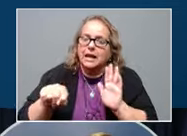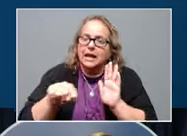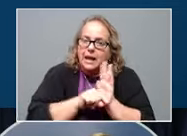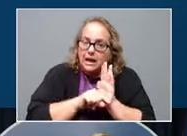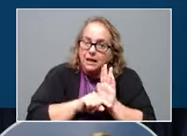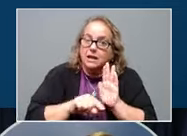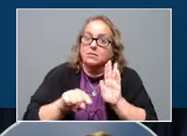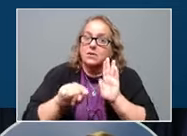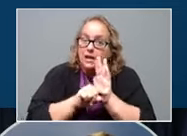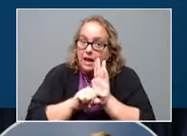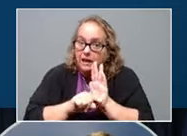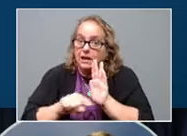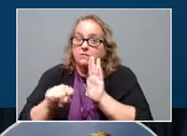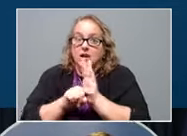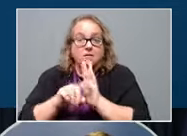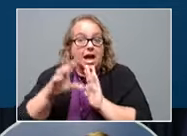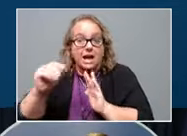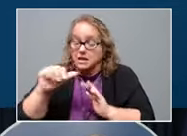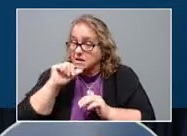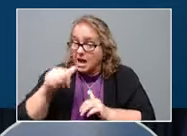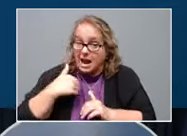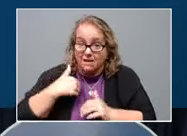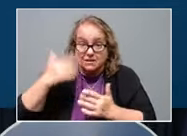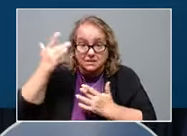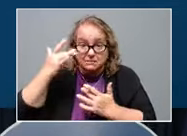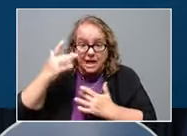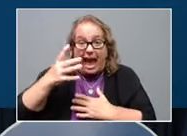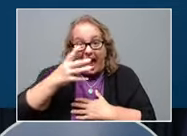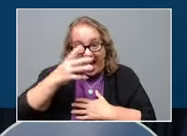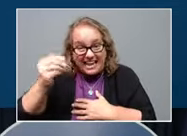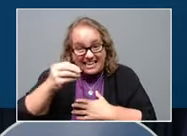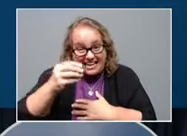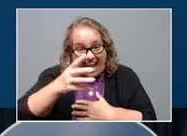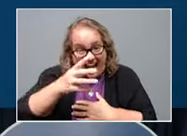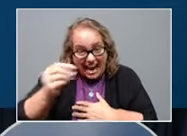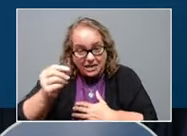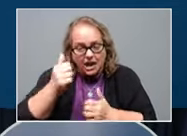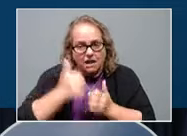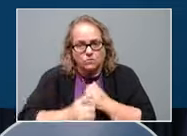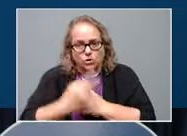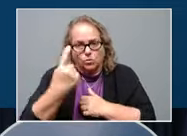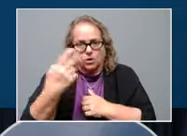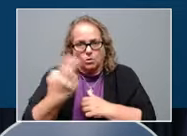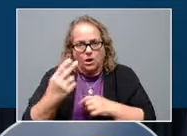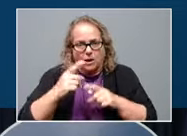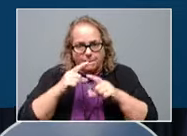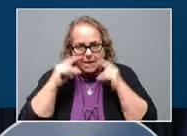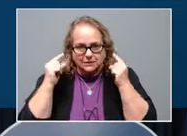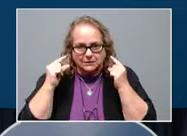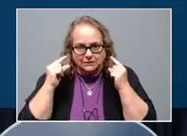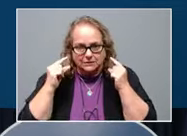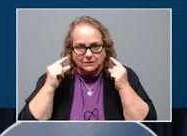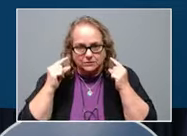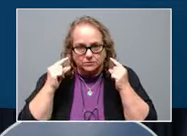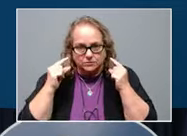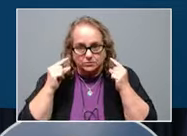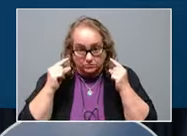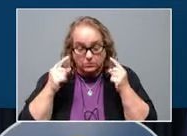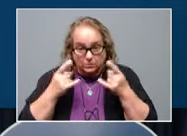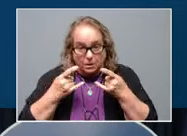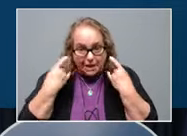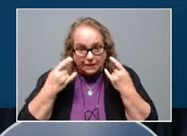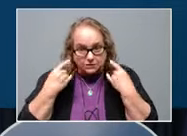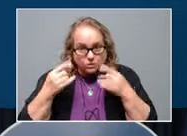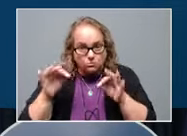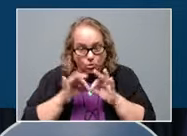and everybody's wearing a mask. The guidance provides details about the type of testing, the frequency of testing,